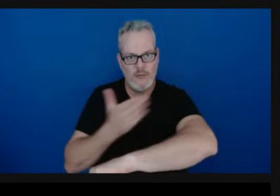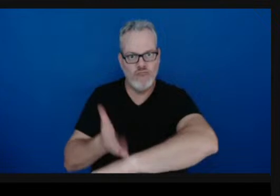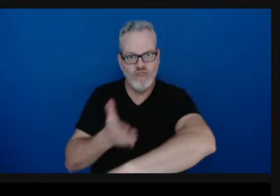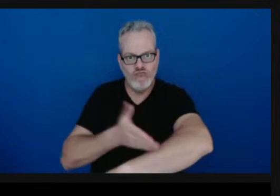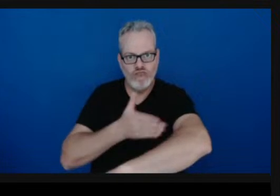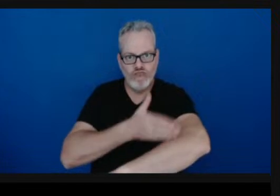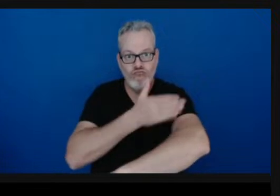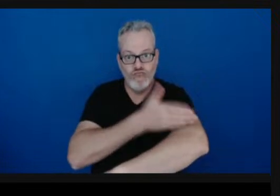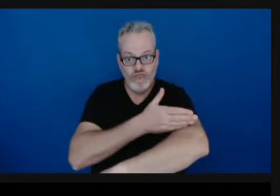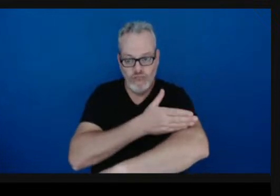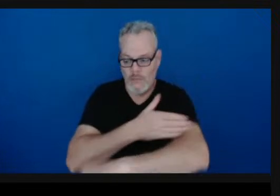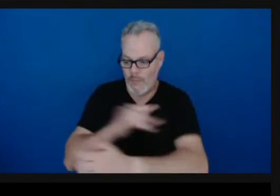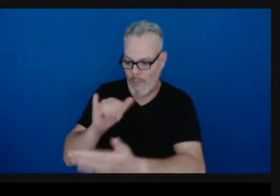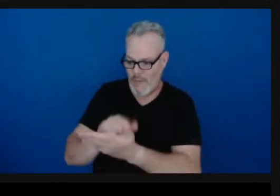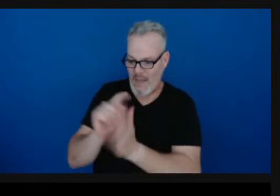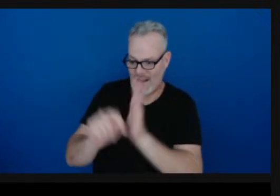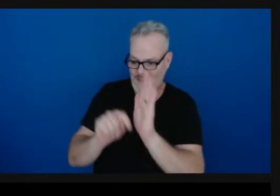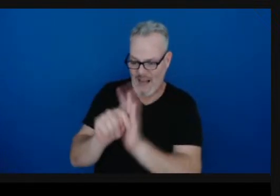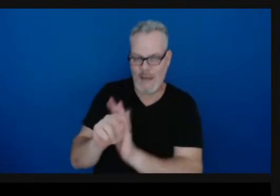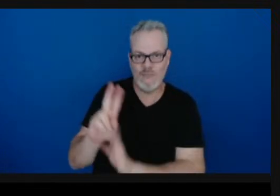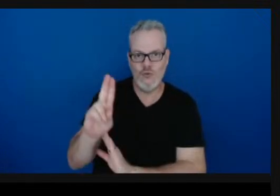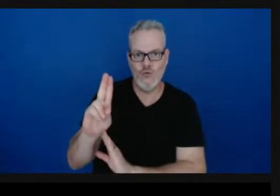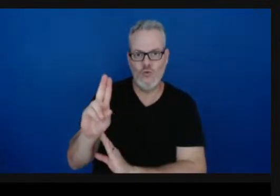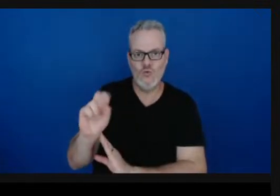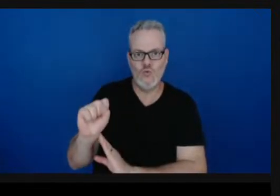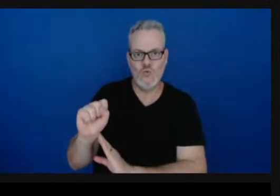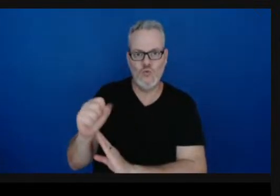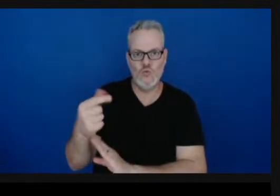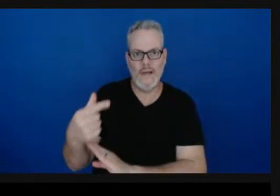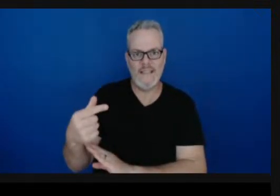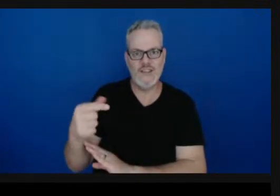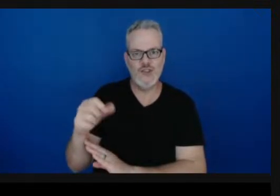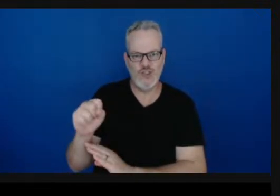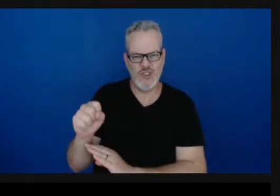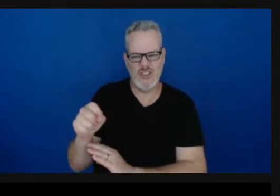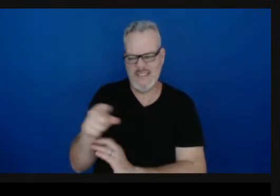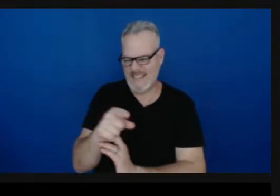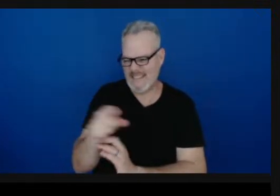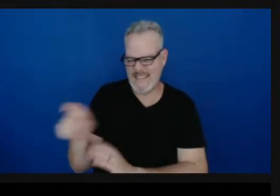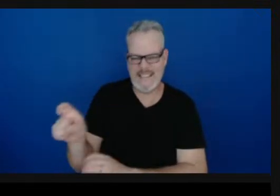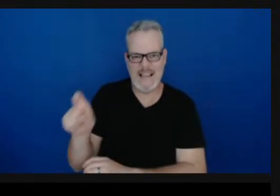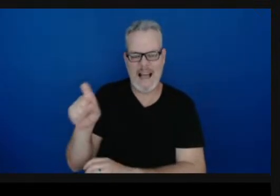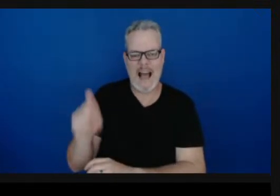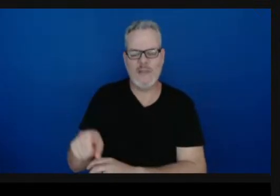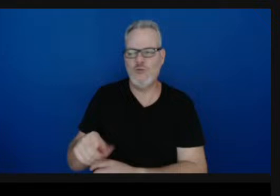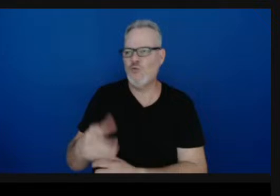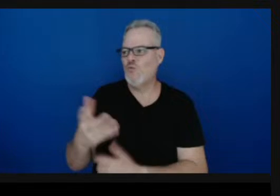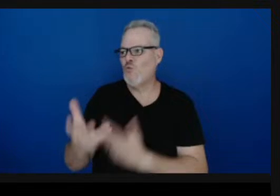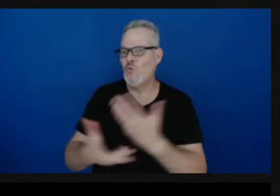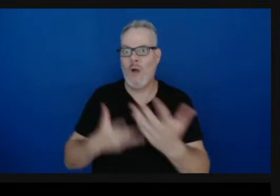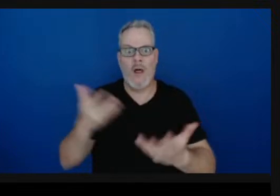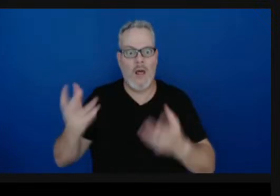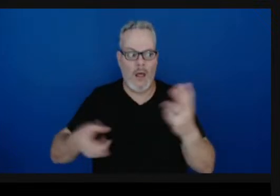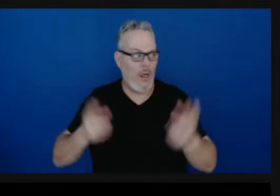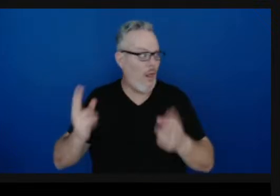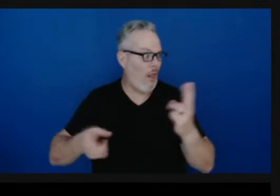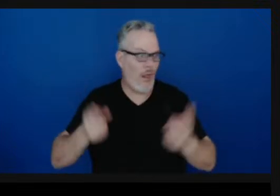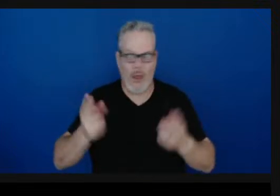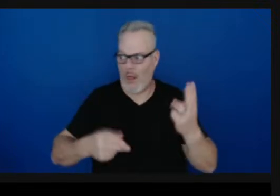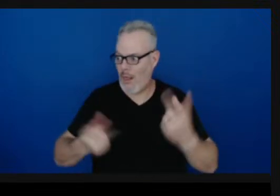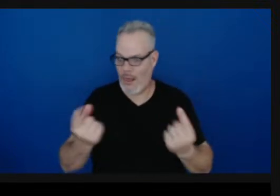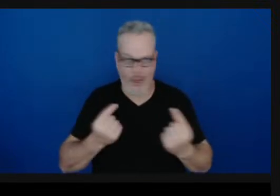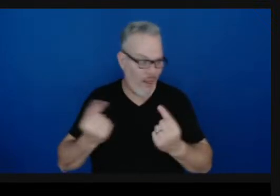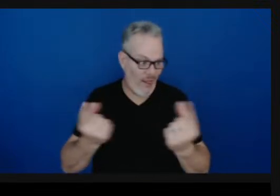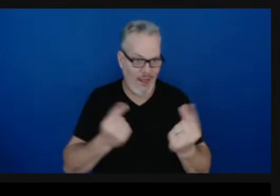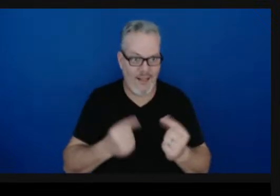was the USGS had to scramble, and the university